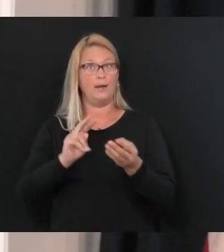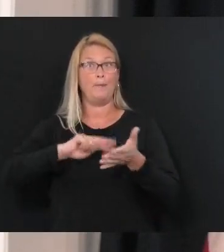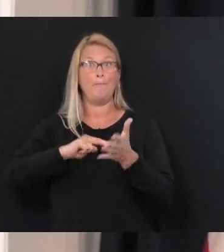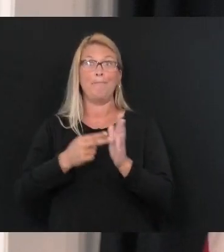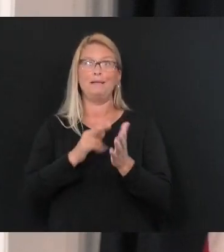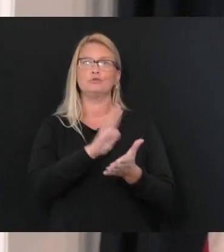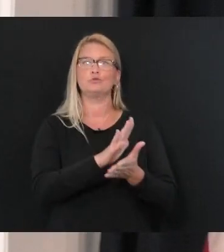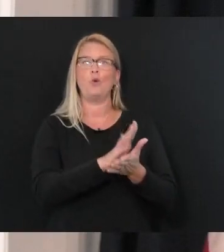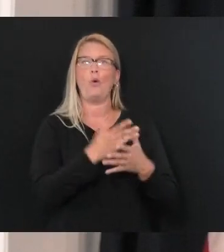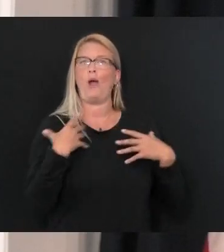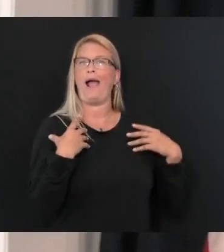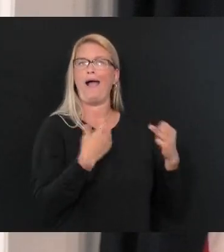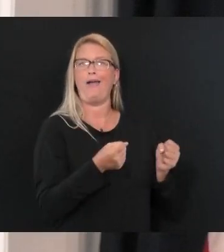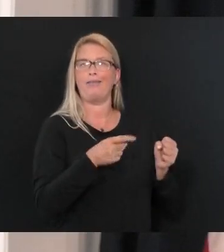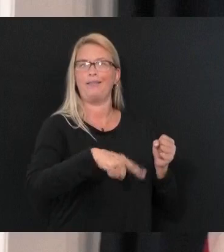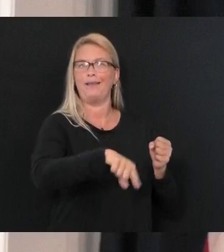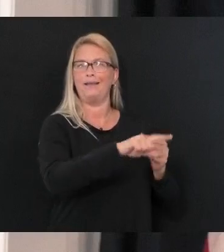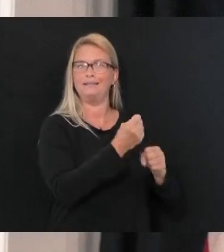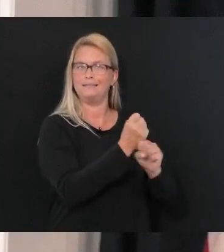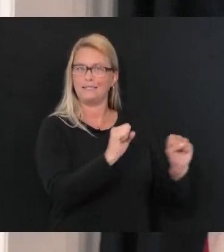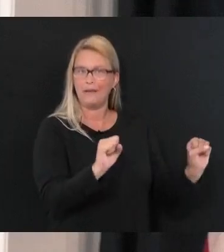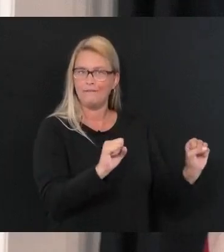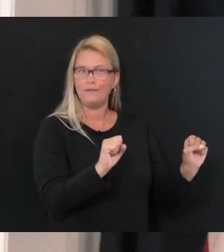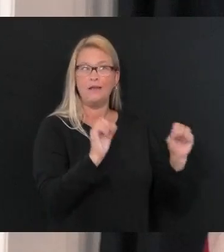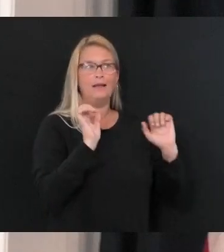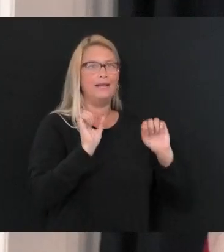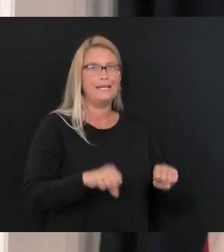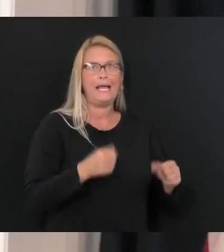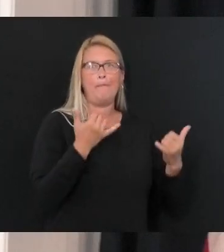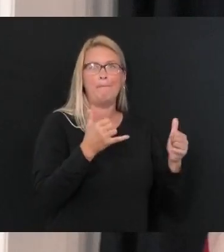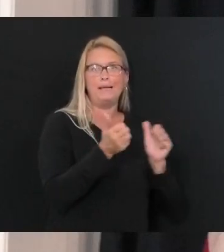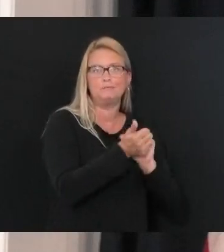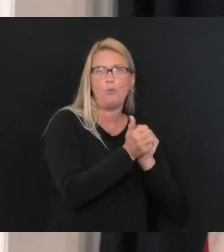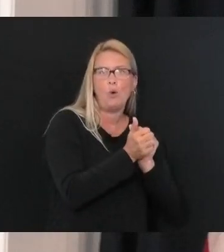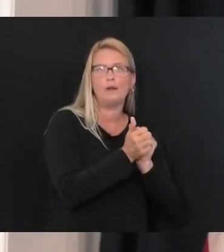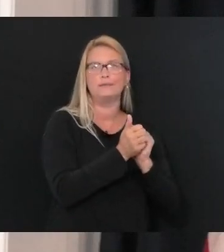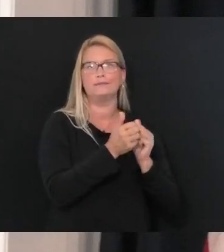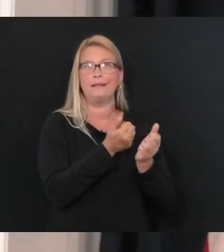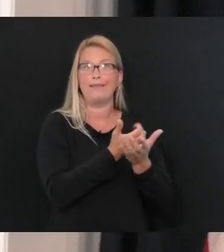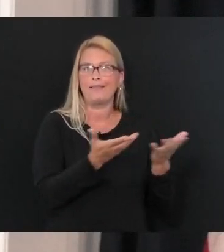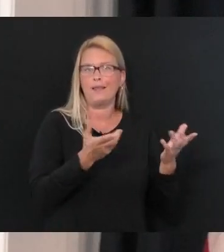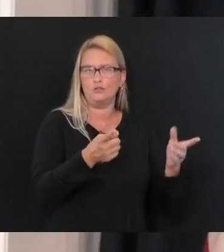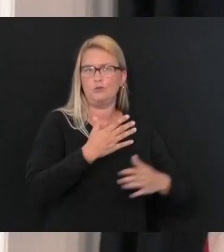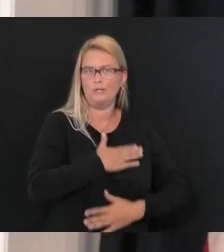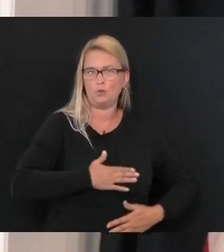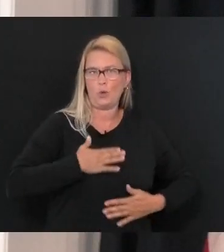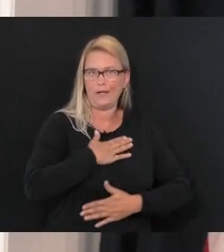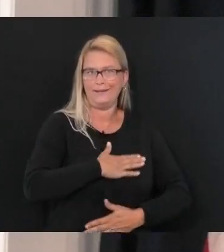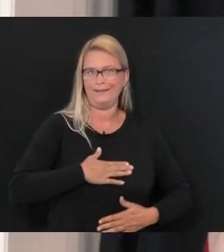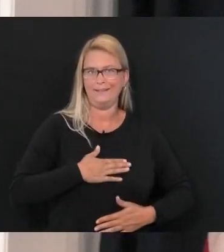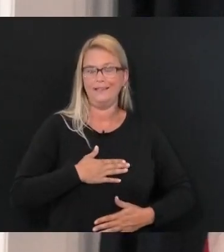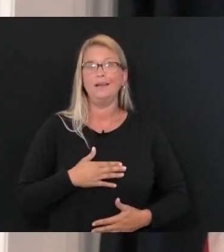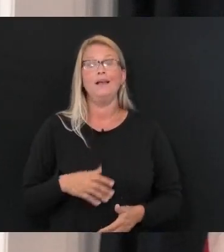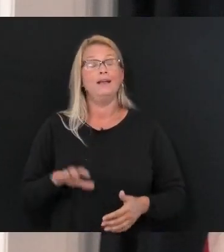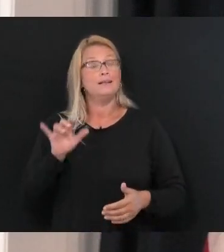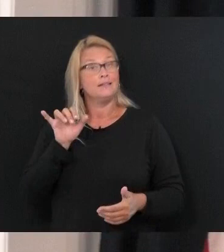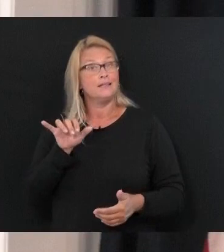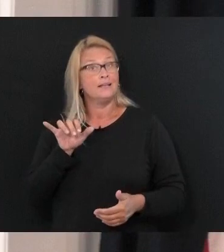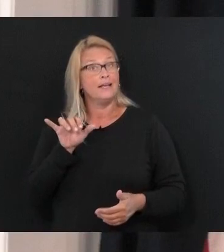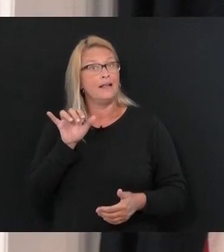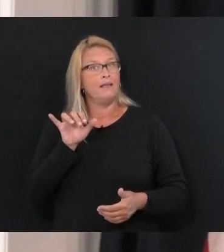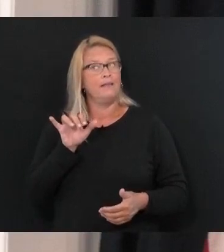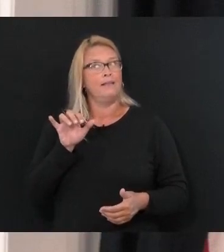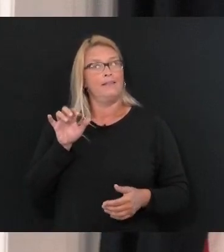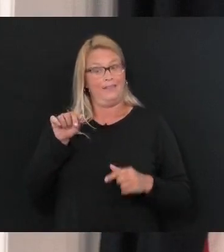The more we're going to be able to play sports. We're going to be able to get to the things that we love. So this is, I believe, a very